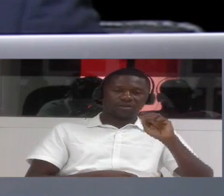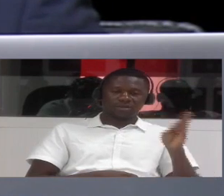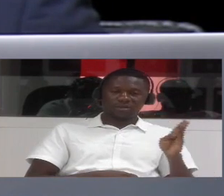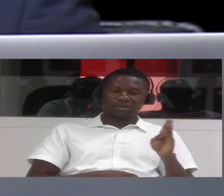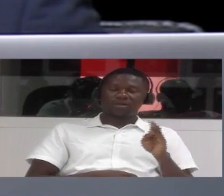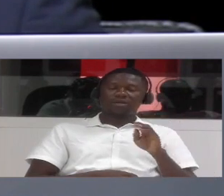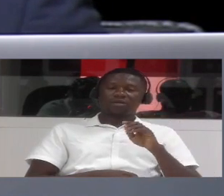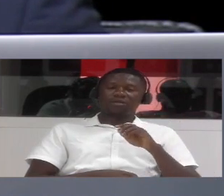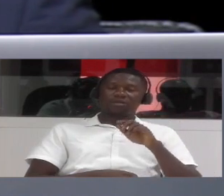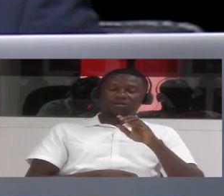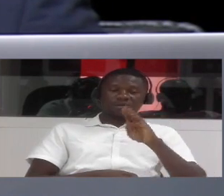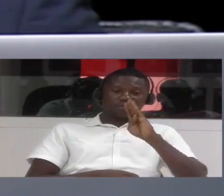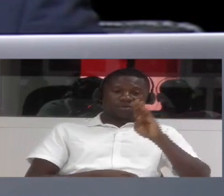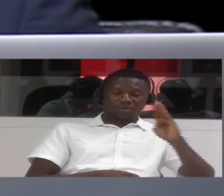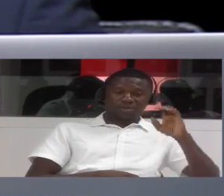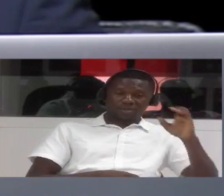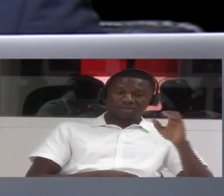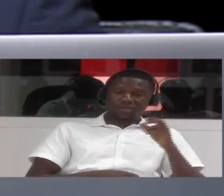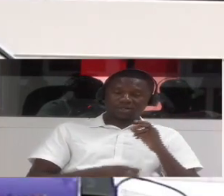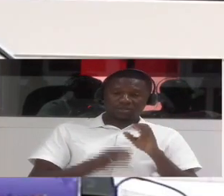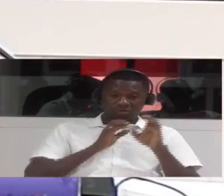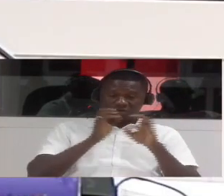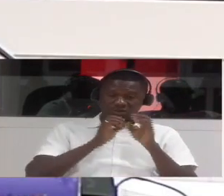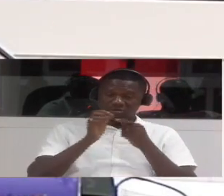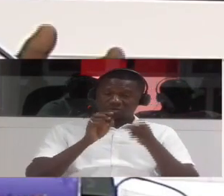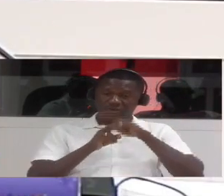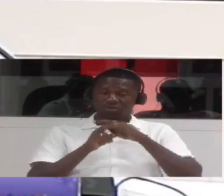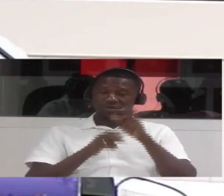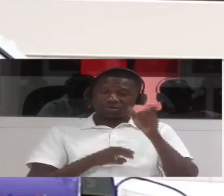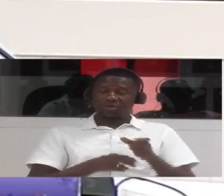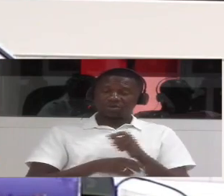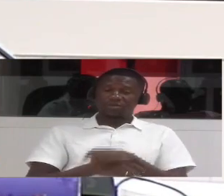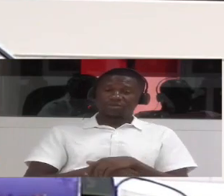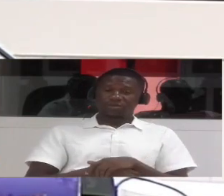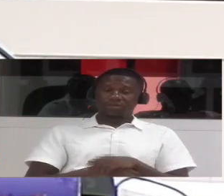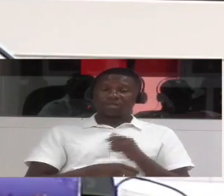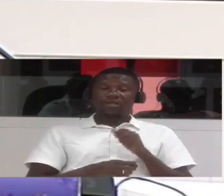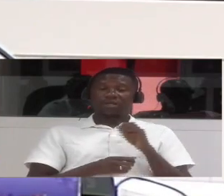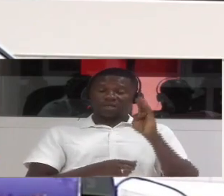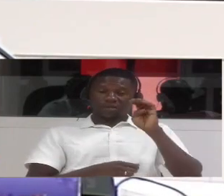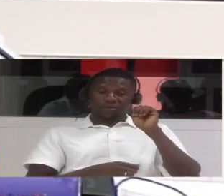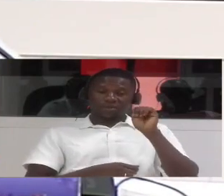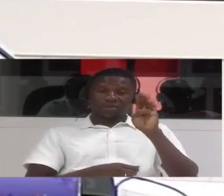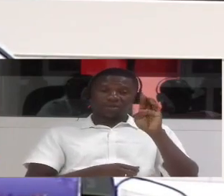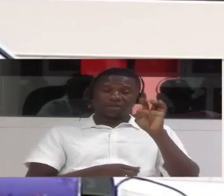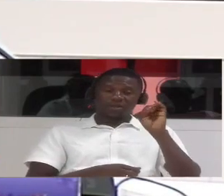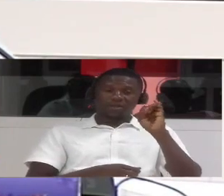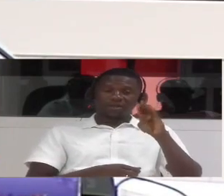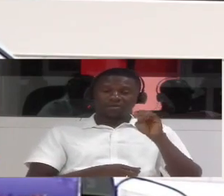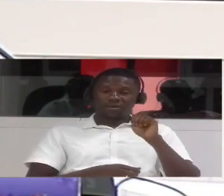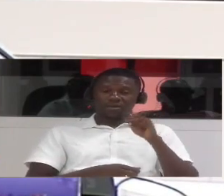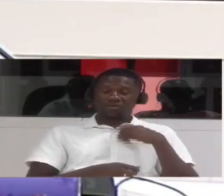Yeah, Ibrahim actually reported about the some misunderstanding between Gambia and